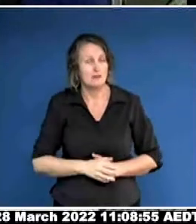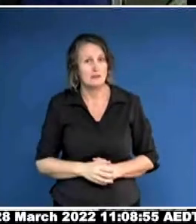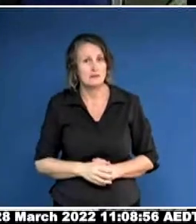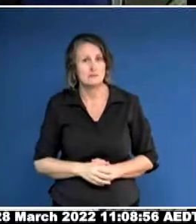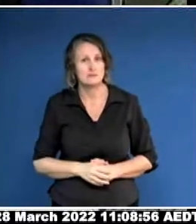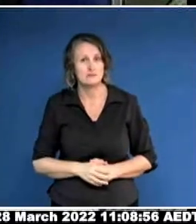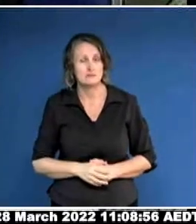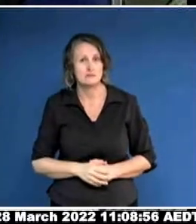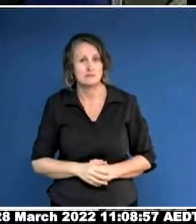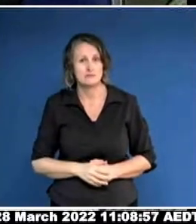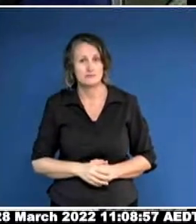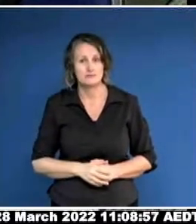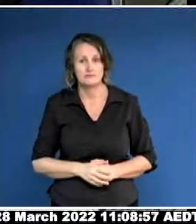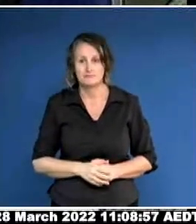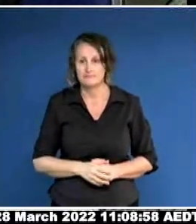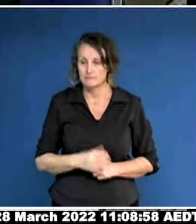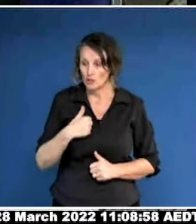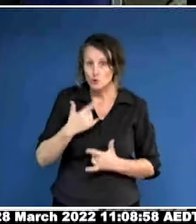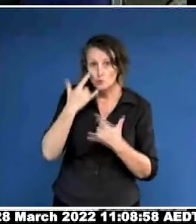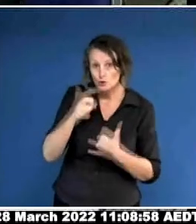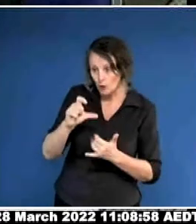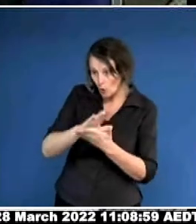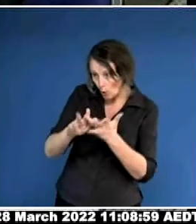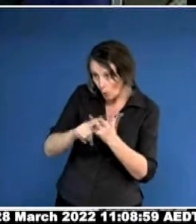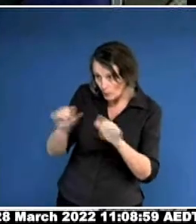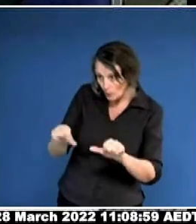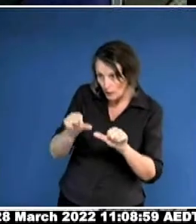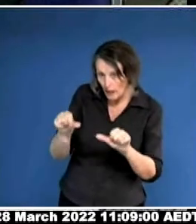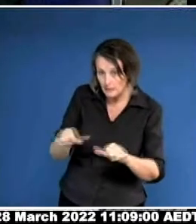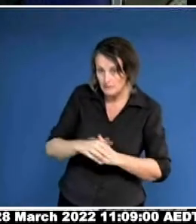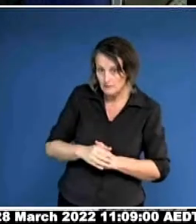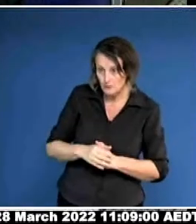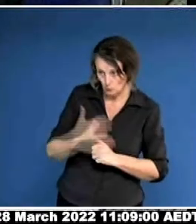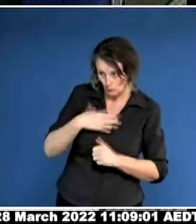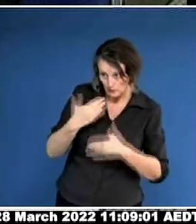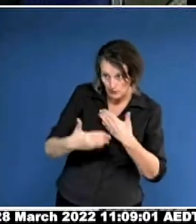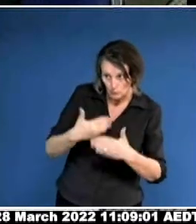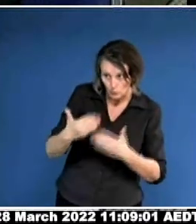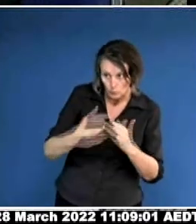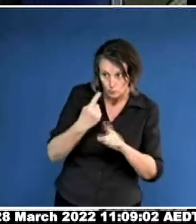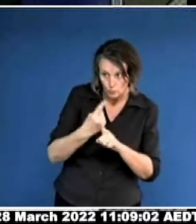going to check in with Chloe. All okay? You want me to keep going?